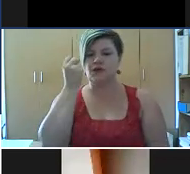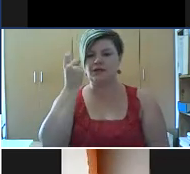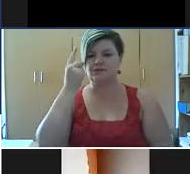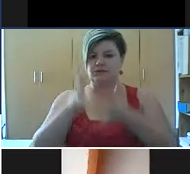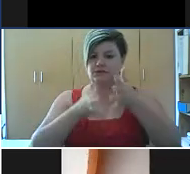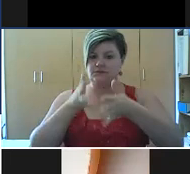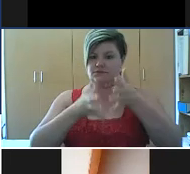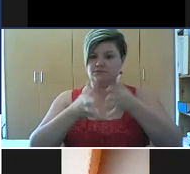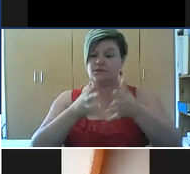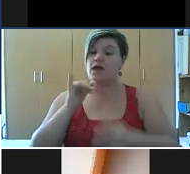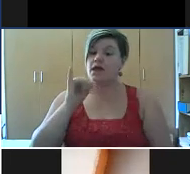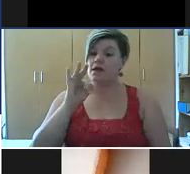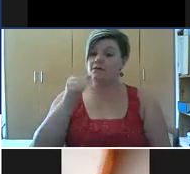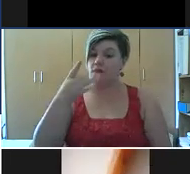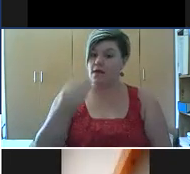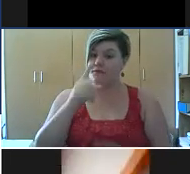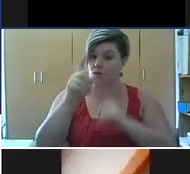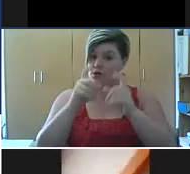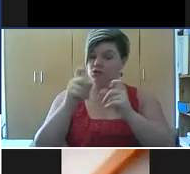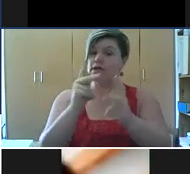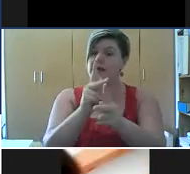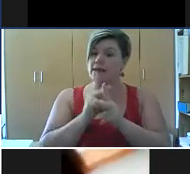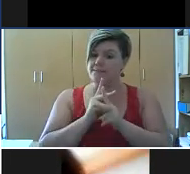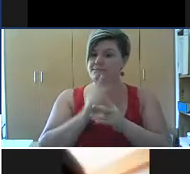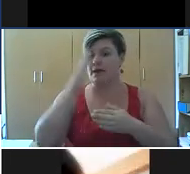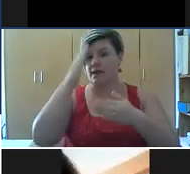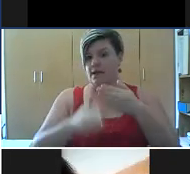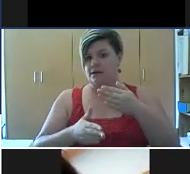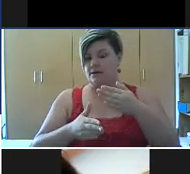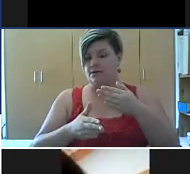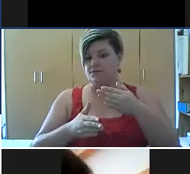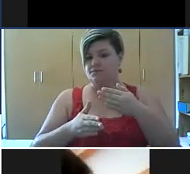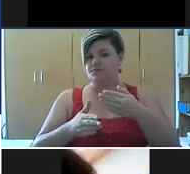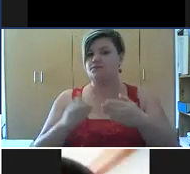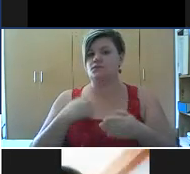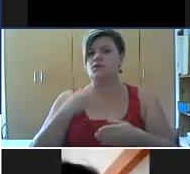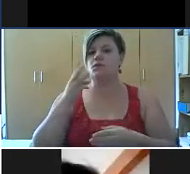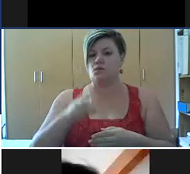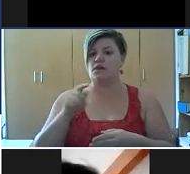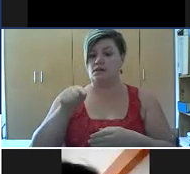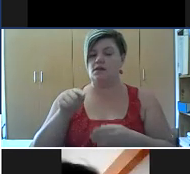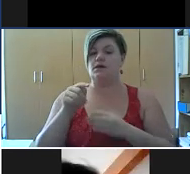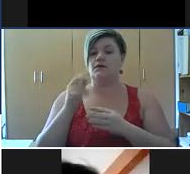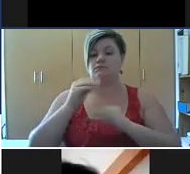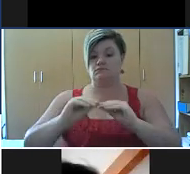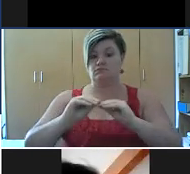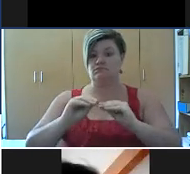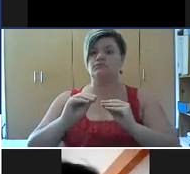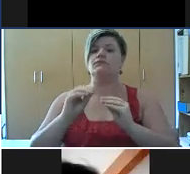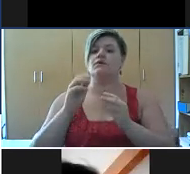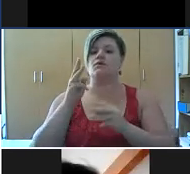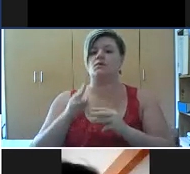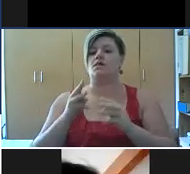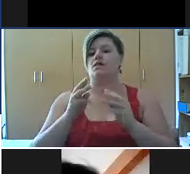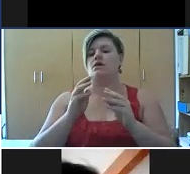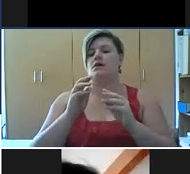have any questions, please keep them for the end. We will be recording their session, and please excuse their face